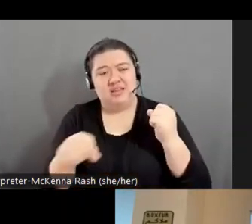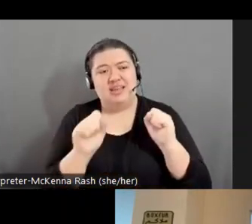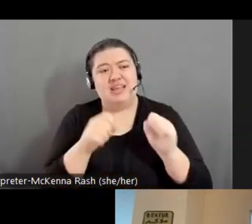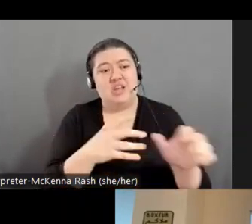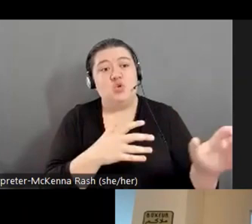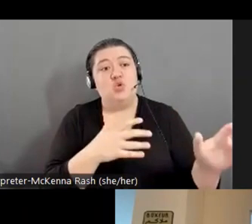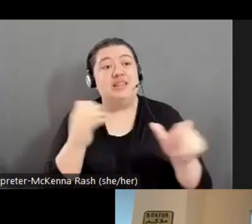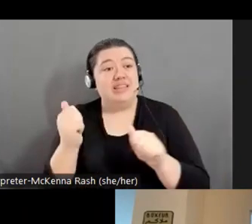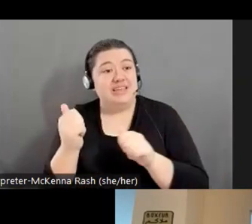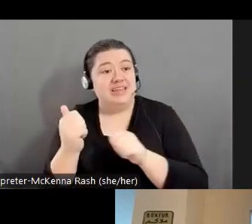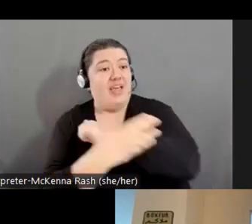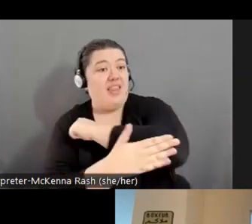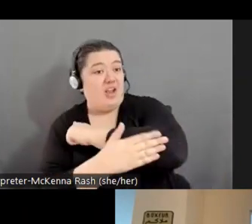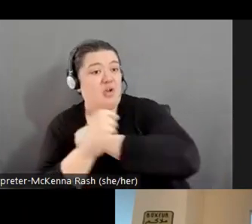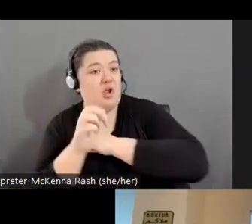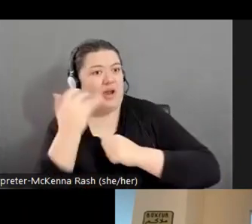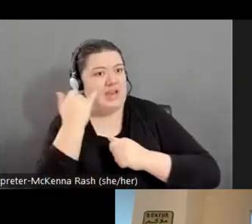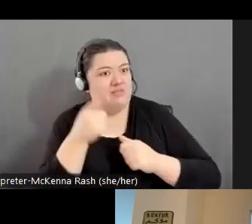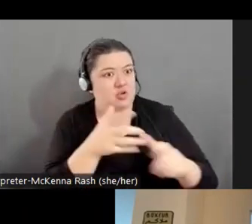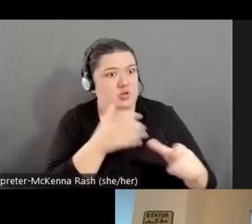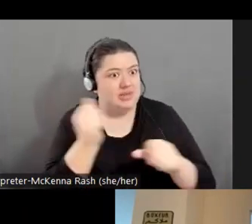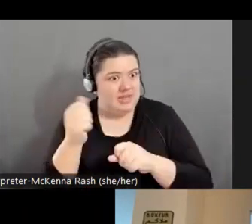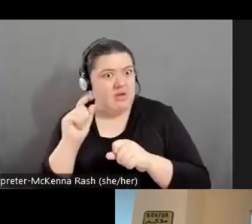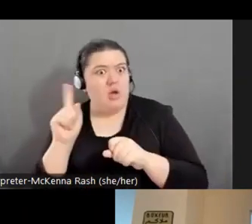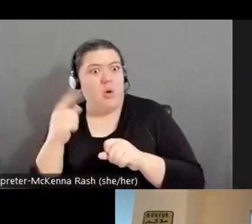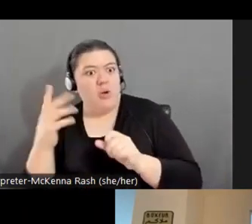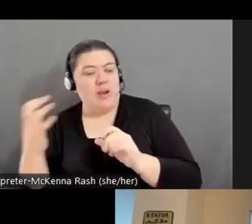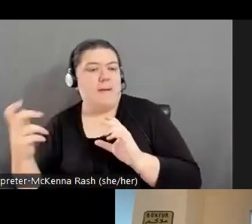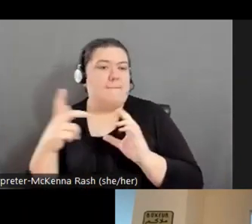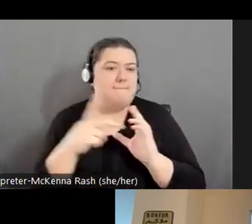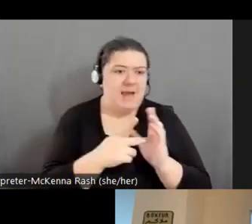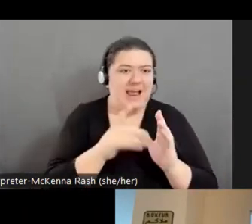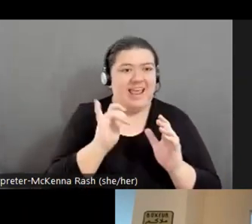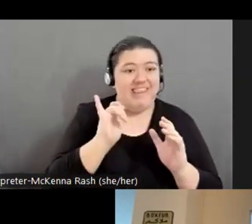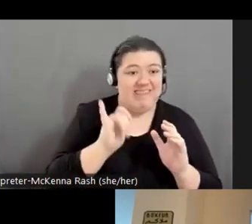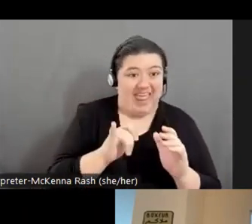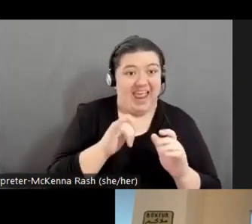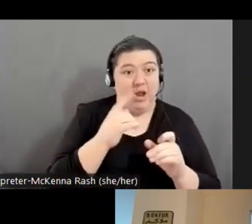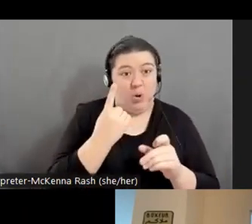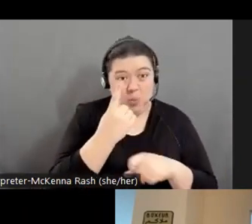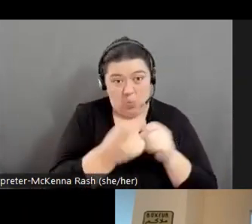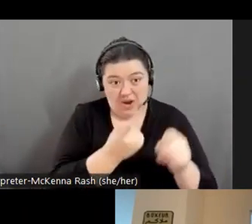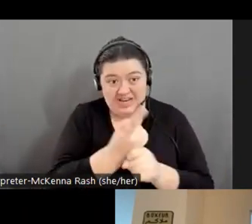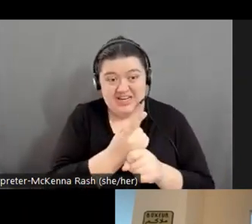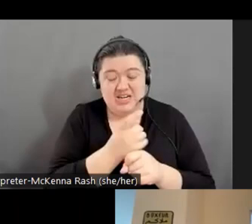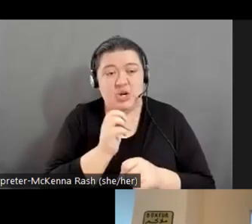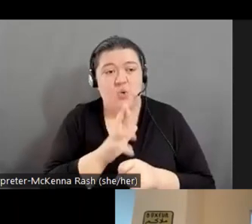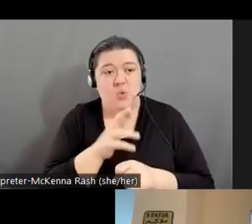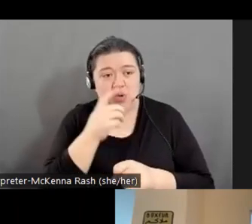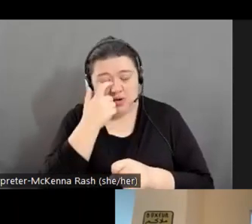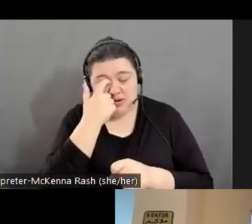leave the country? Or if you leave the country, can you only return within that year? Or is that